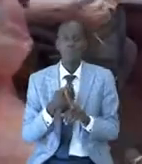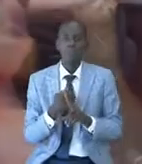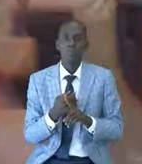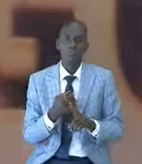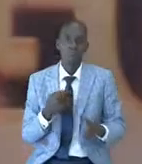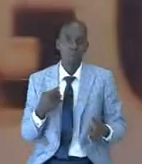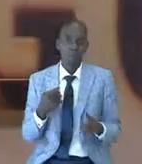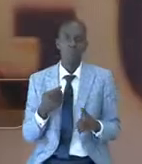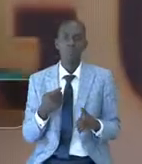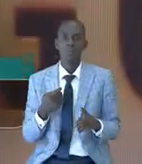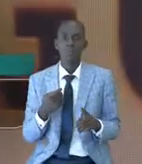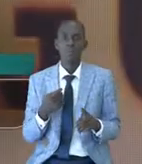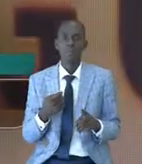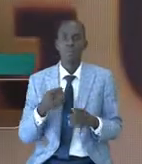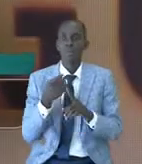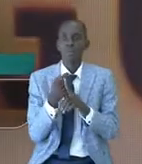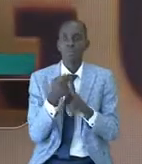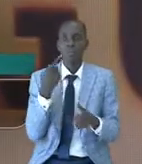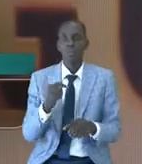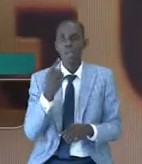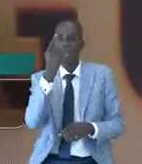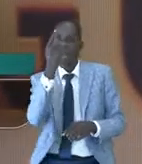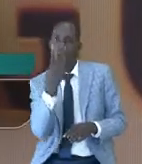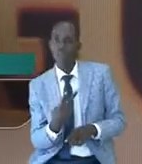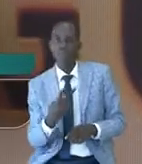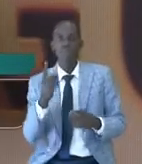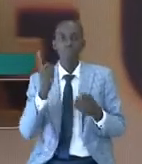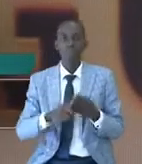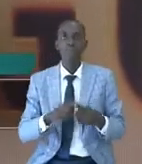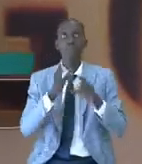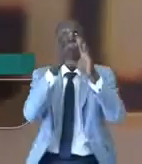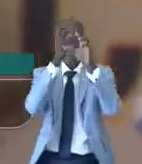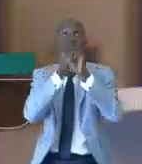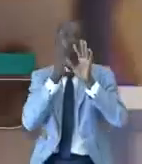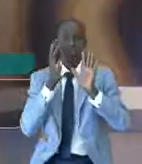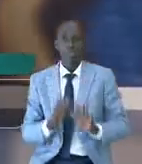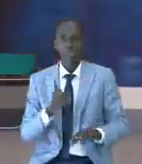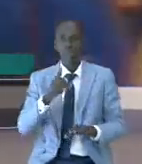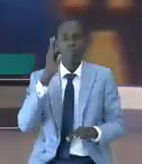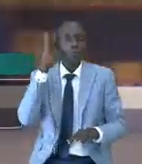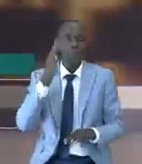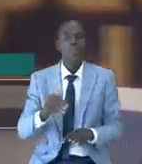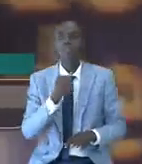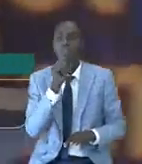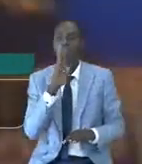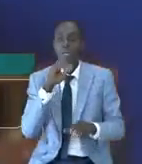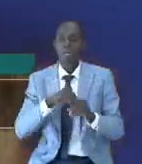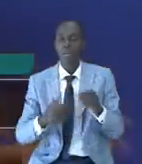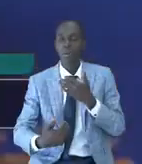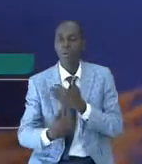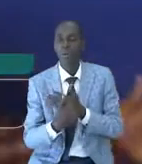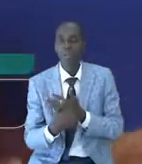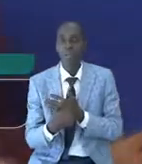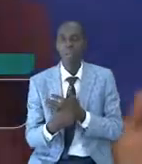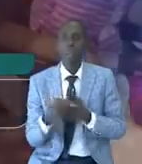to achiever. From the average to achiever. You'll not be a pack. You'll not be a pack,